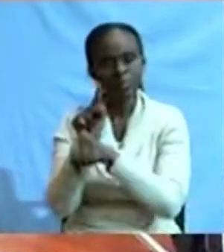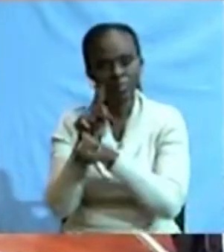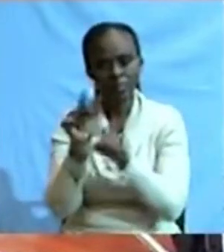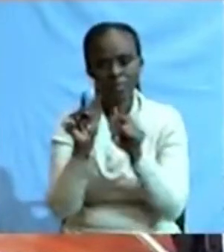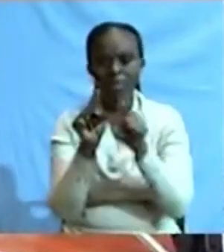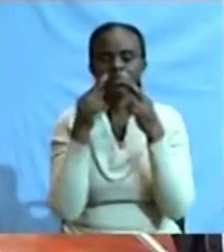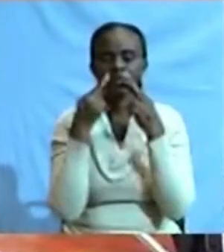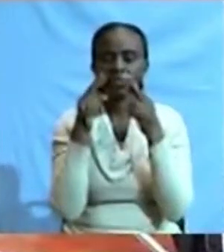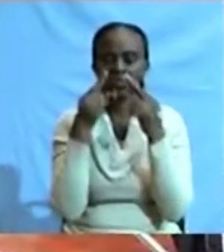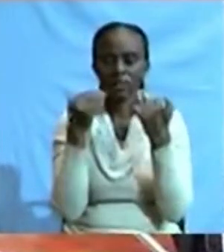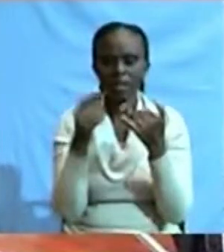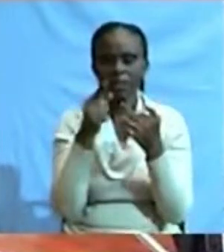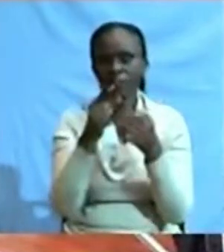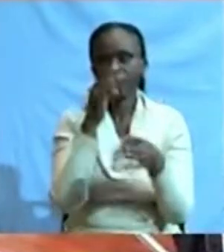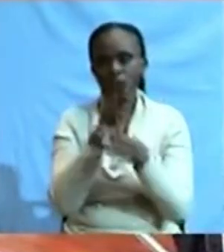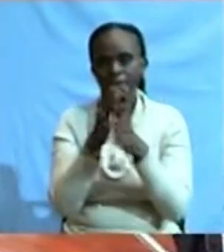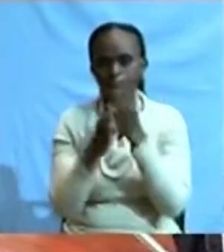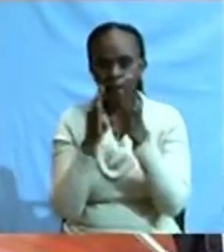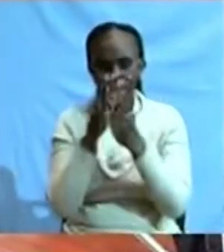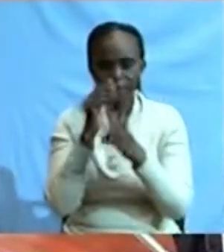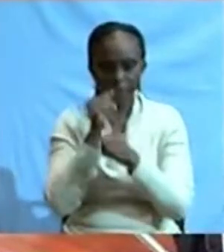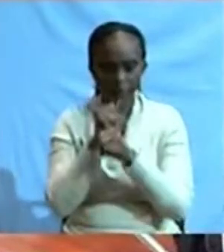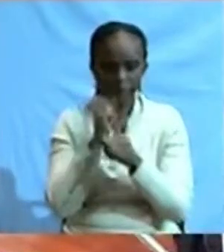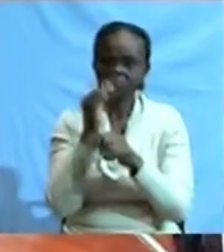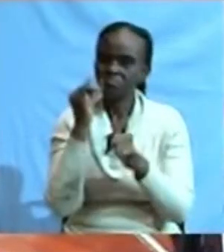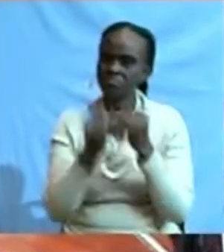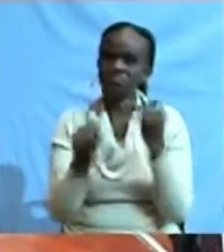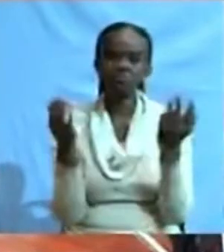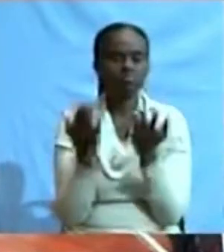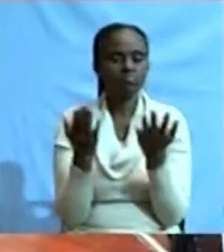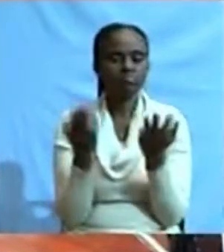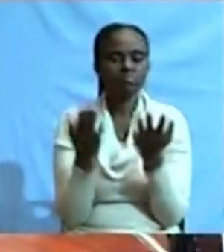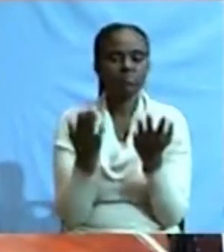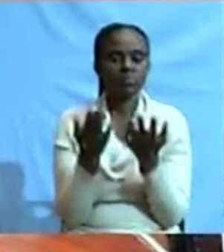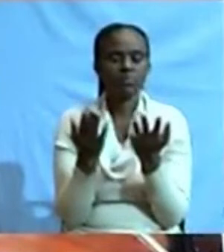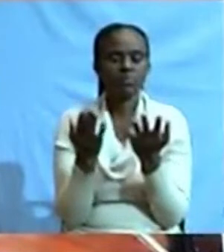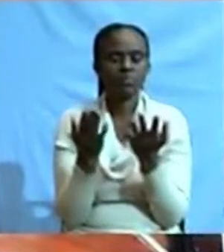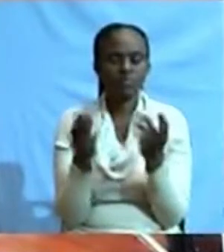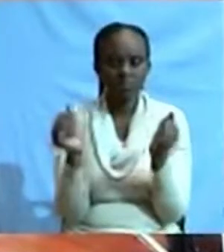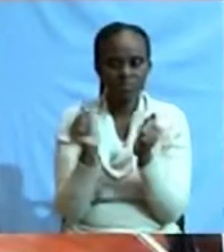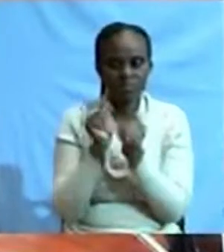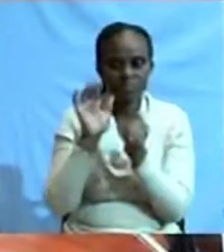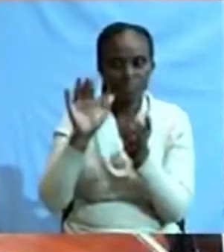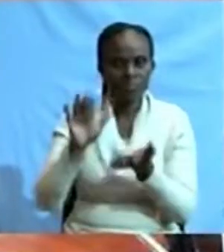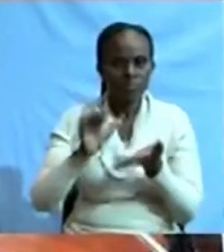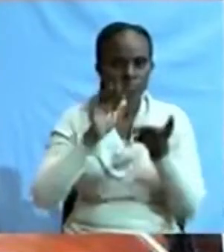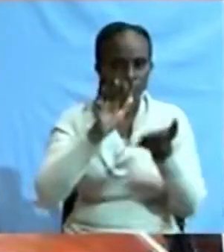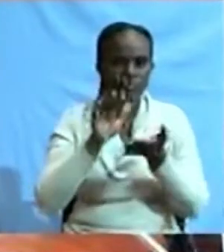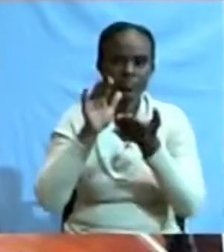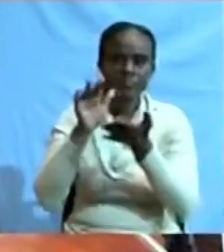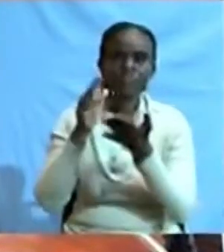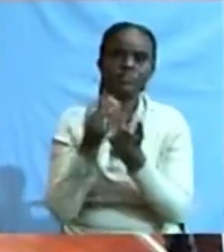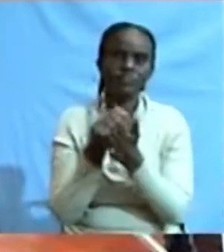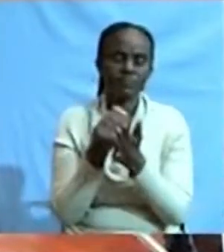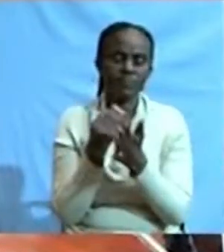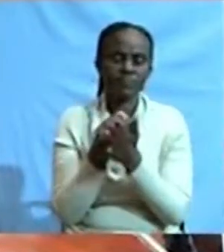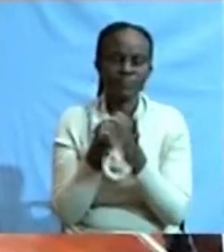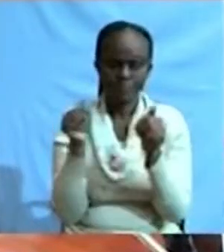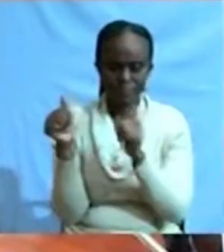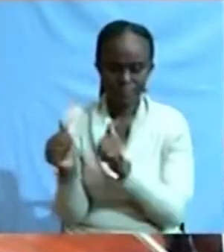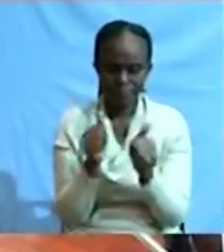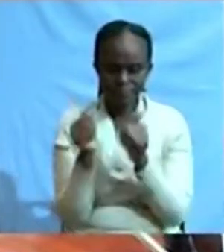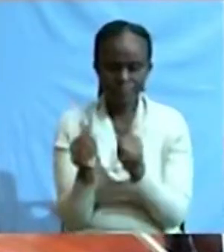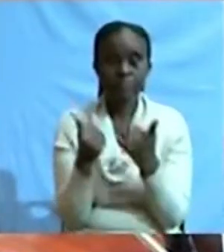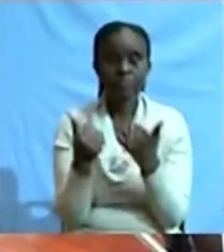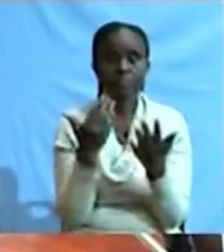a result, the construction works could not be completed with the allocated funds. Action